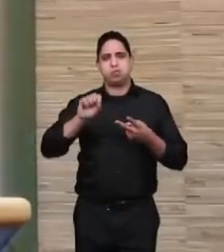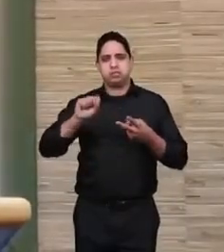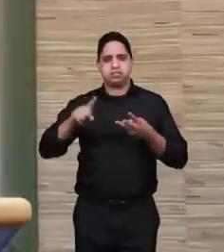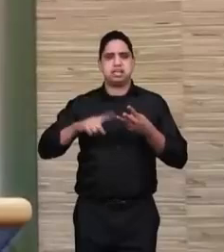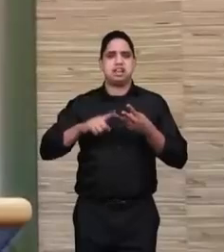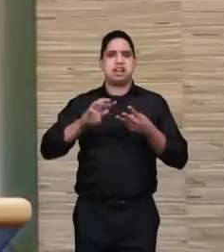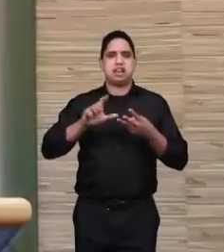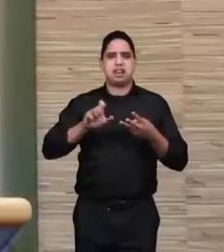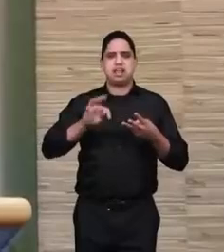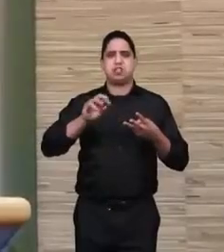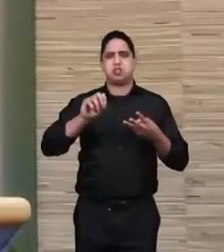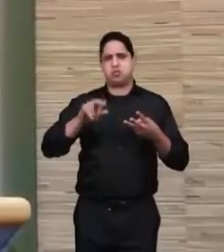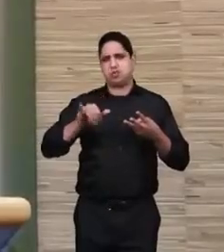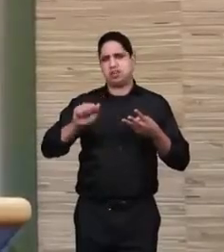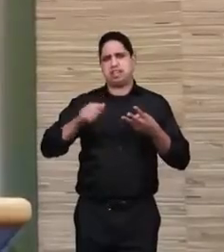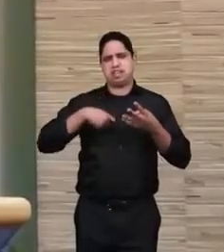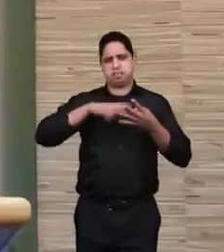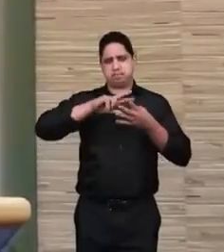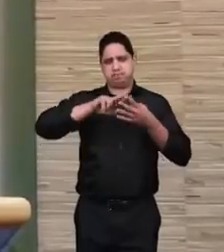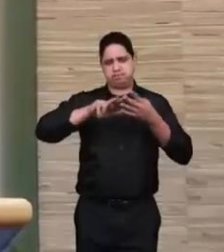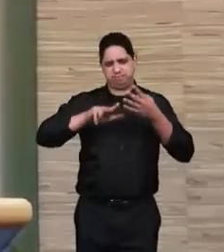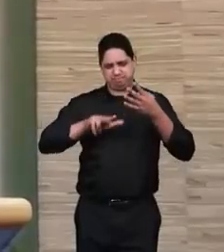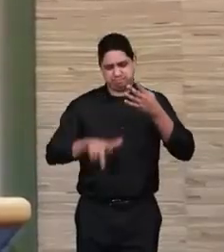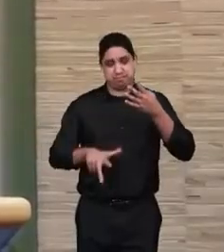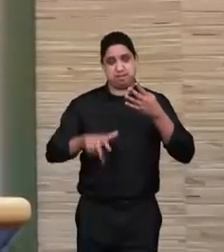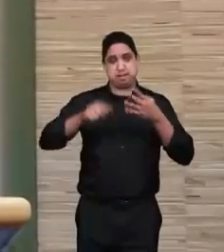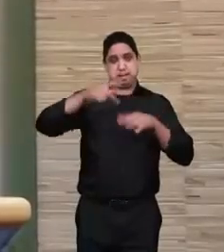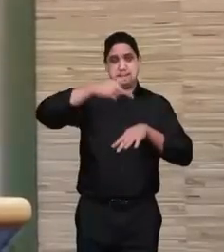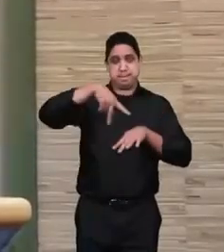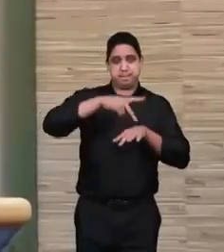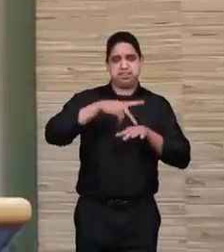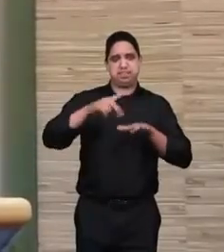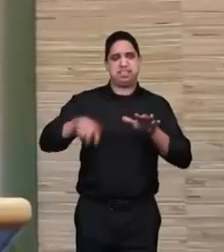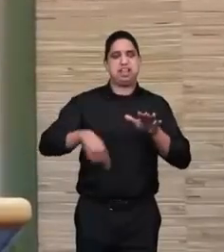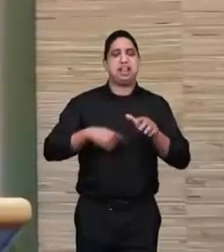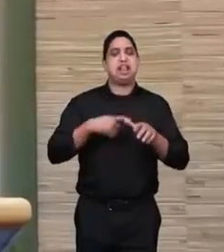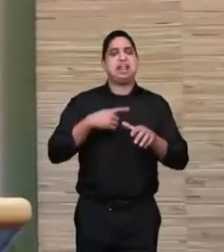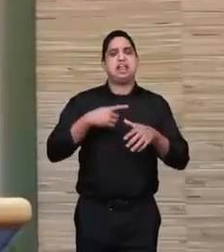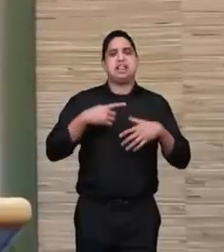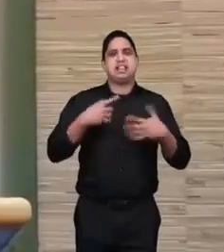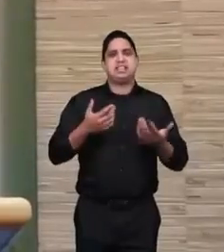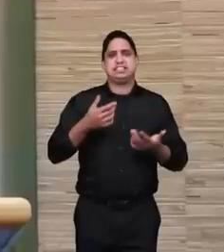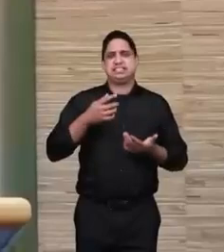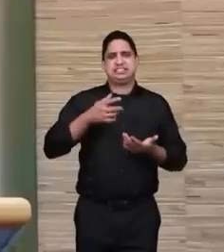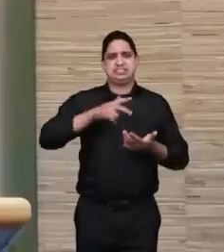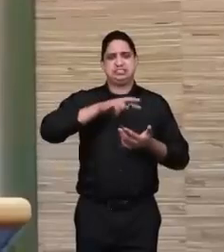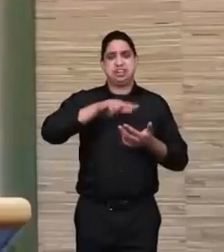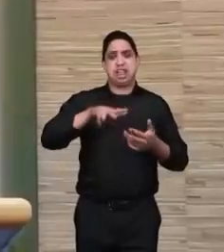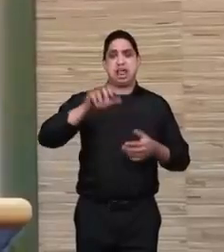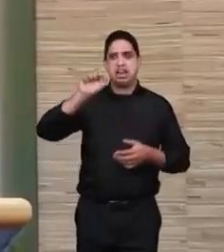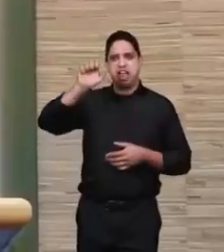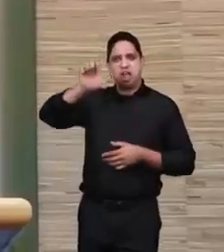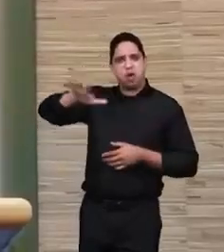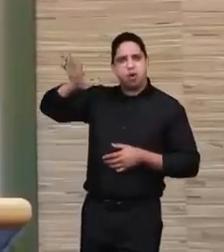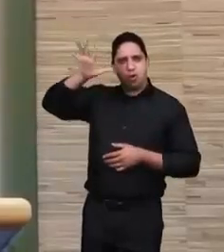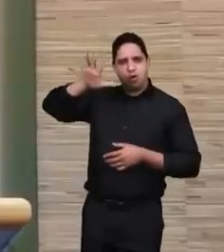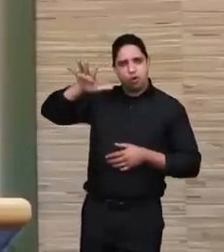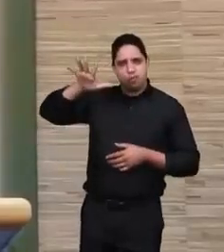Lithuania, Armenia, Kazakhstan, Uzbekistan, Kyrgyzstan, Tajikistan,